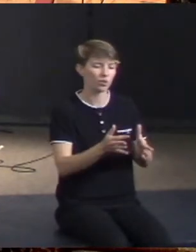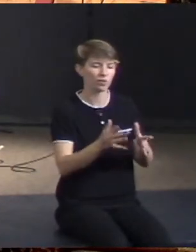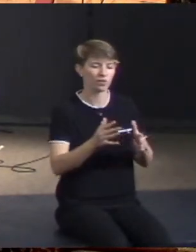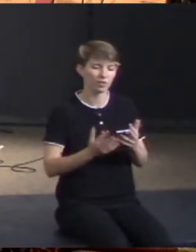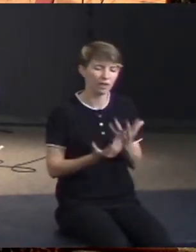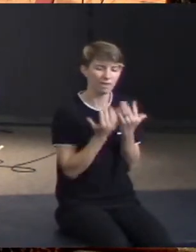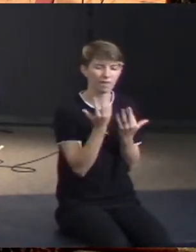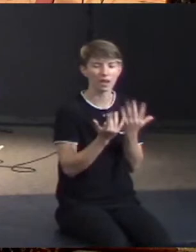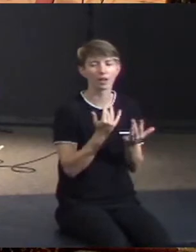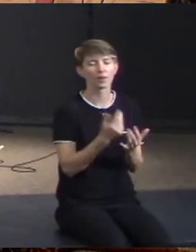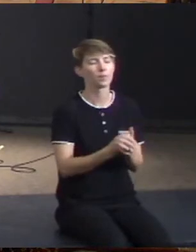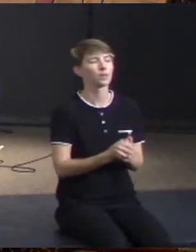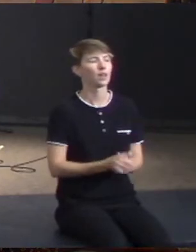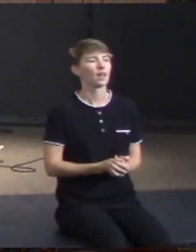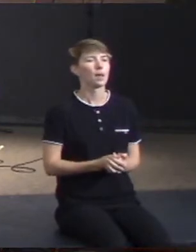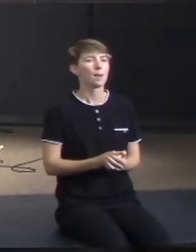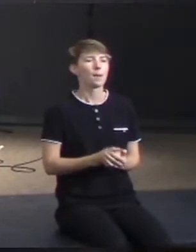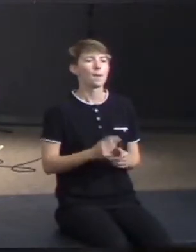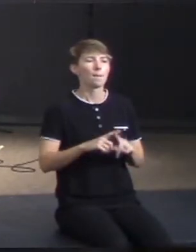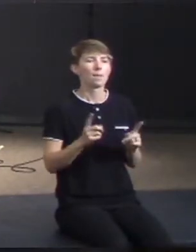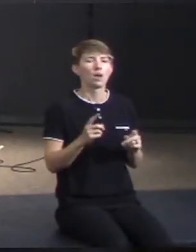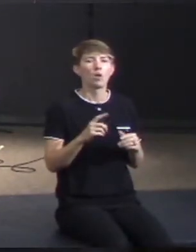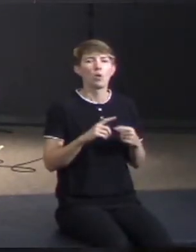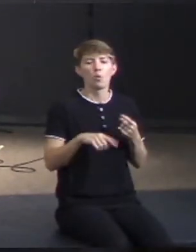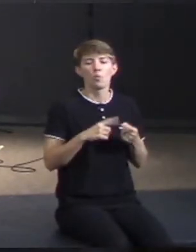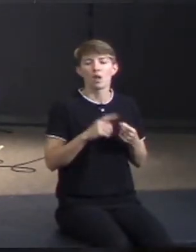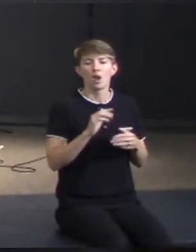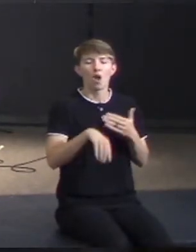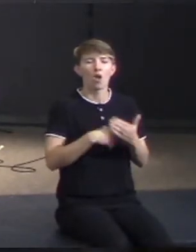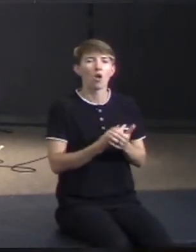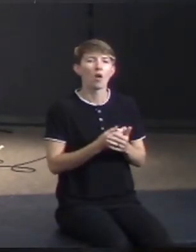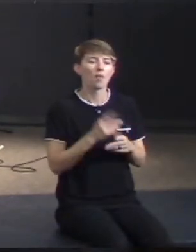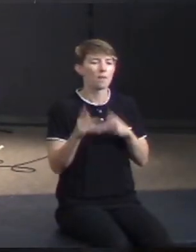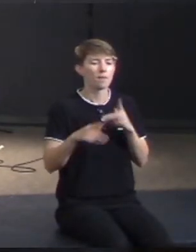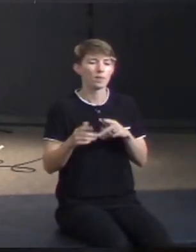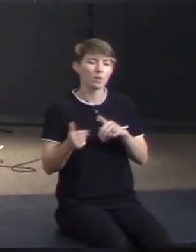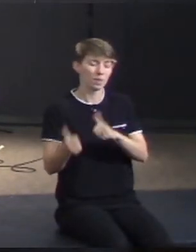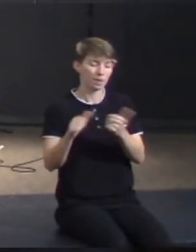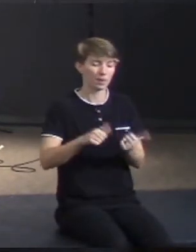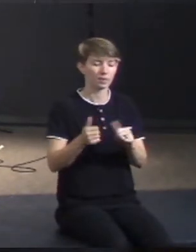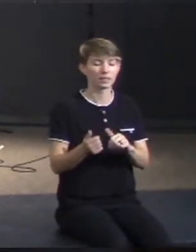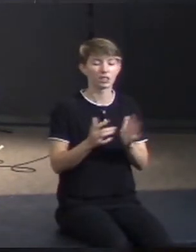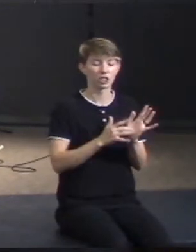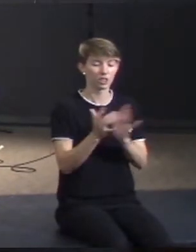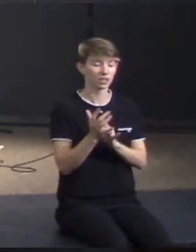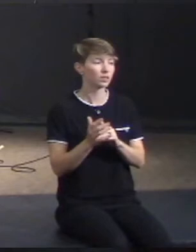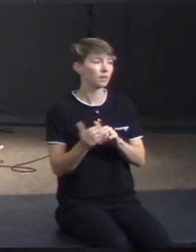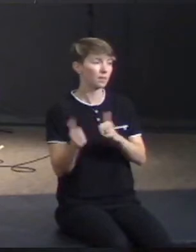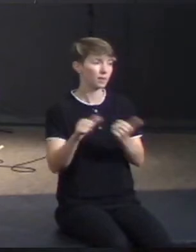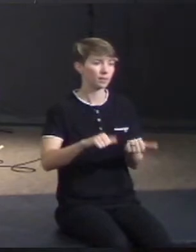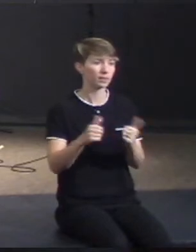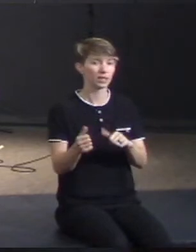But when all the people are being baptized, Jesus was baptized too?